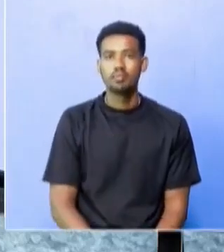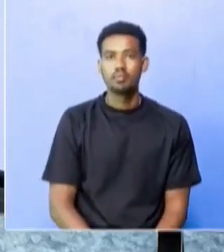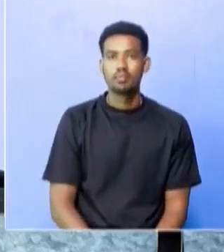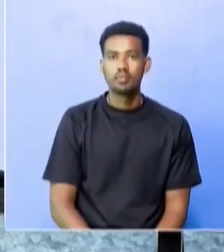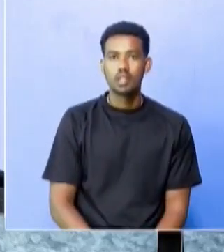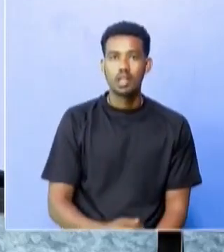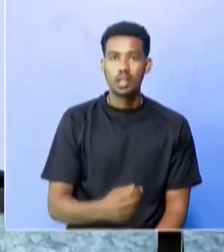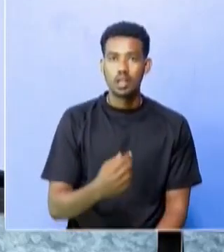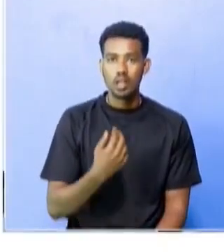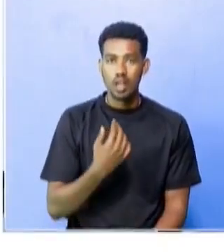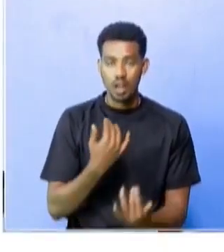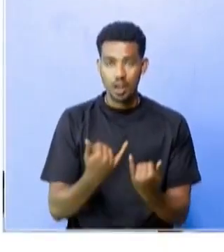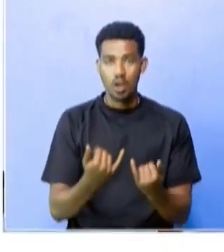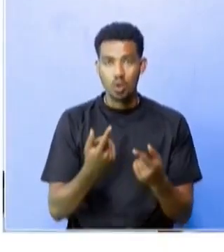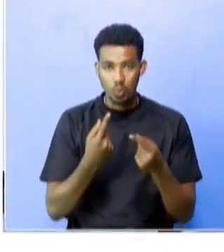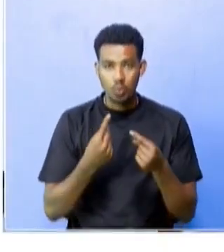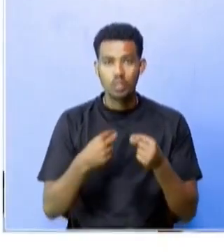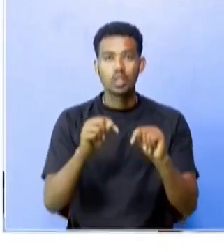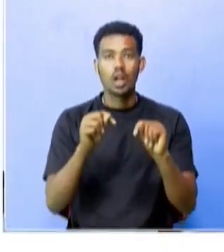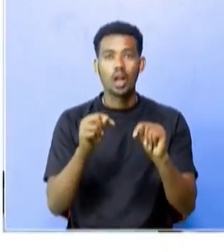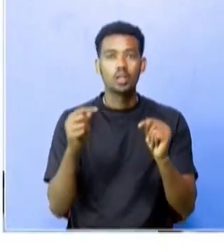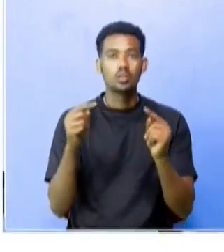example, they.